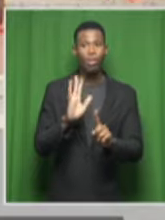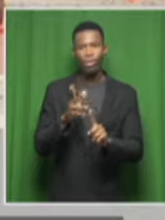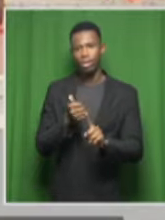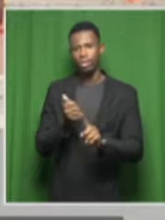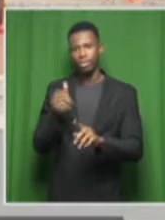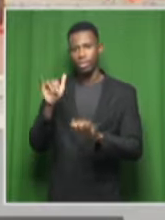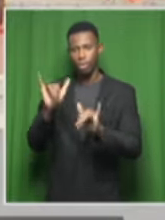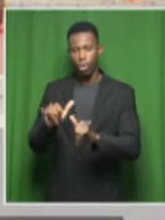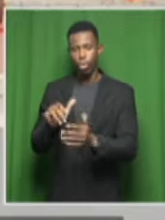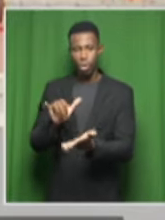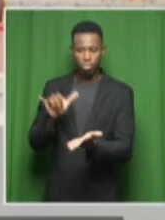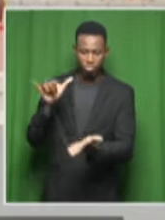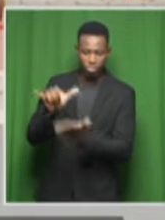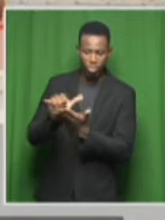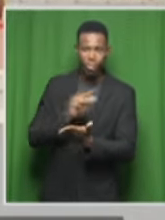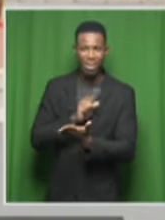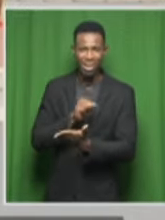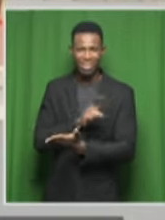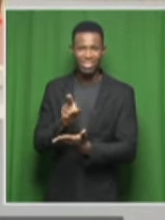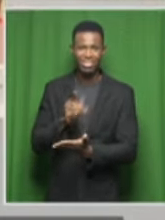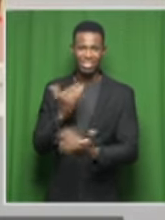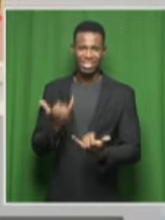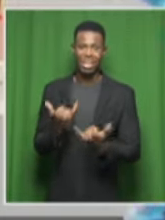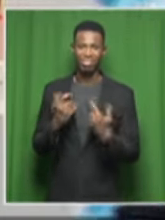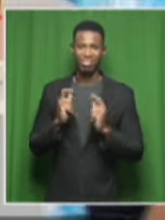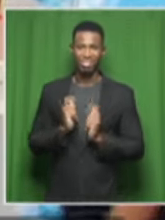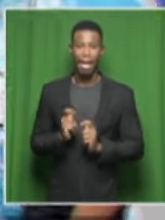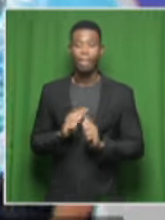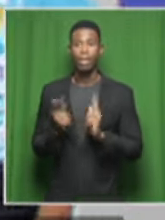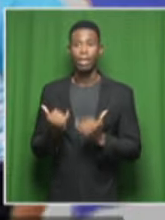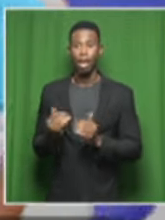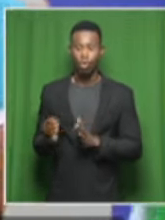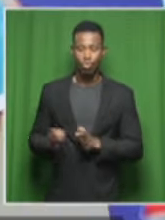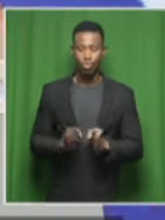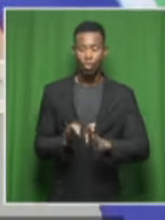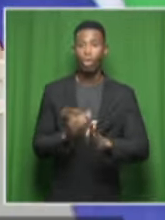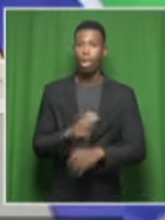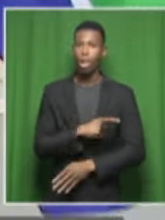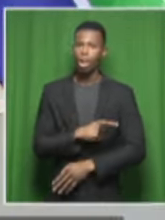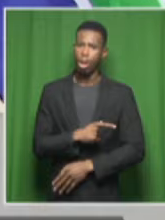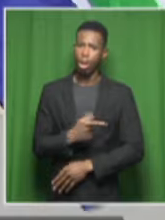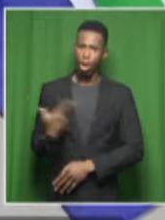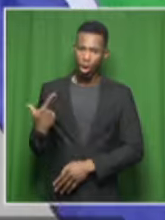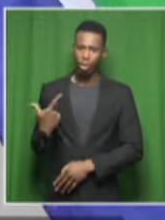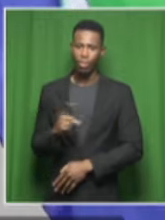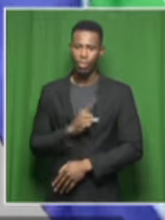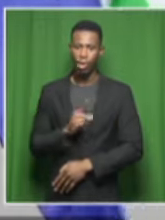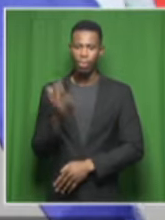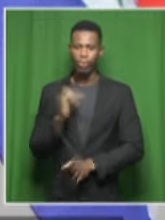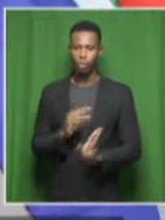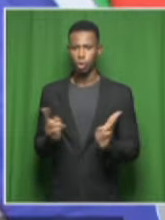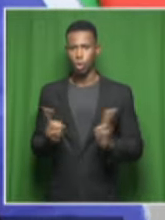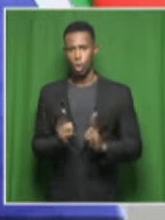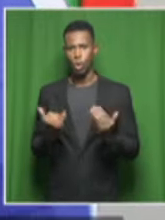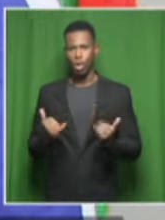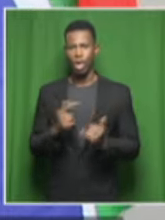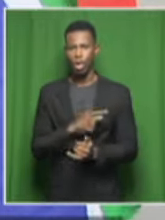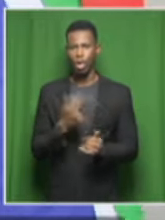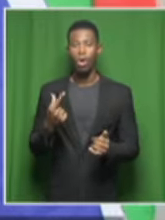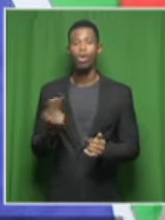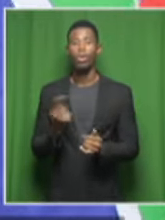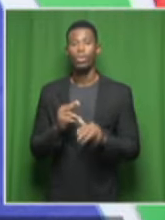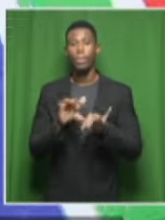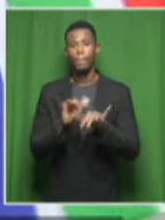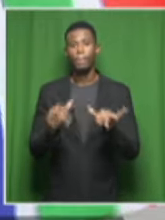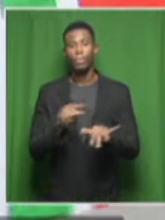huge route now that has been changed has actually been made longer, and like I said, the priority now is to go to the people of Mdantsane, where they can give hope to the young people here,